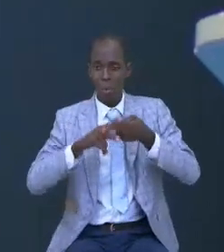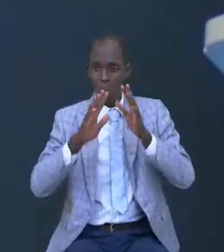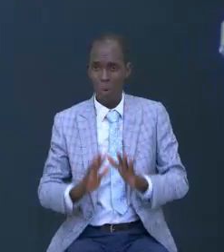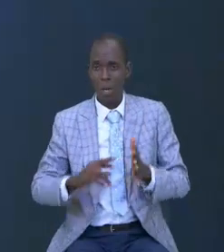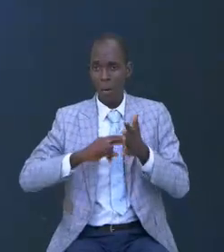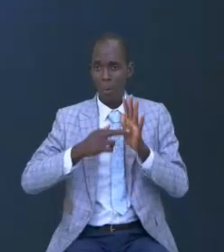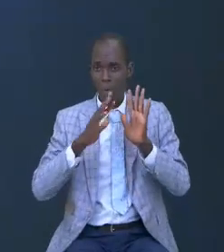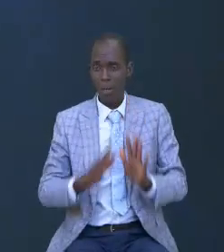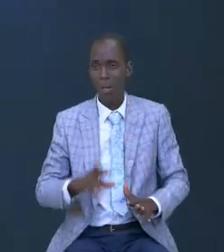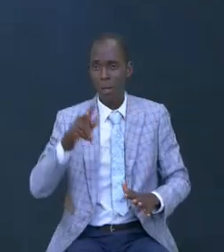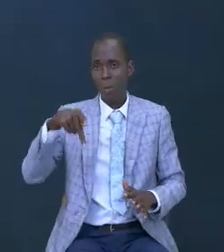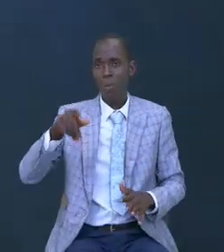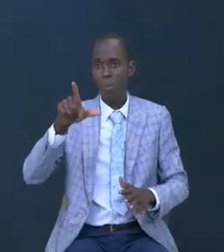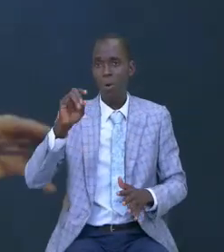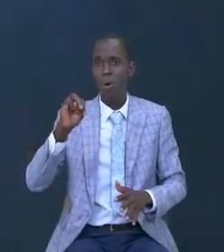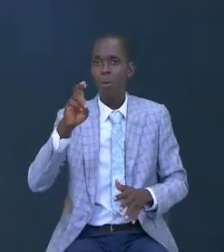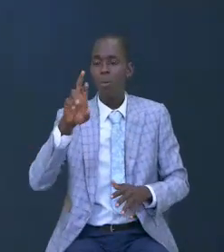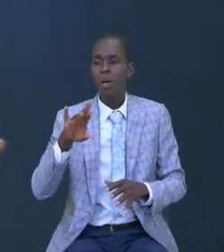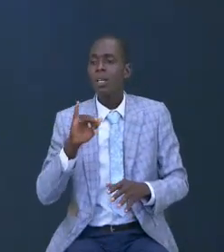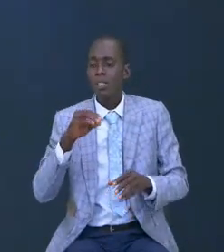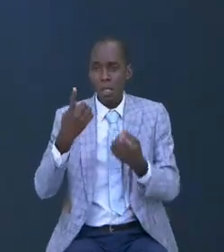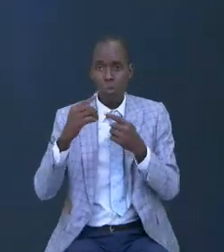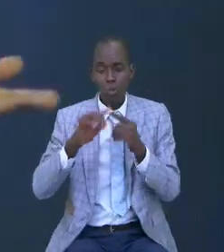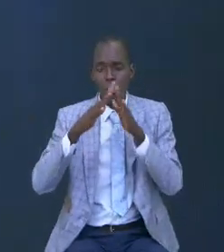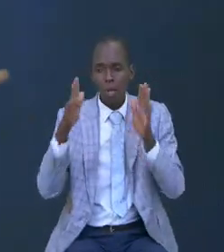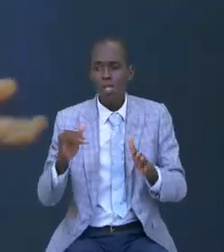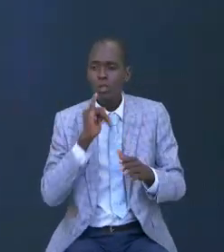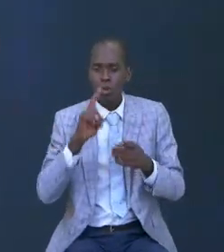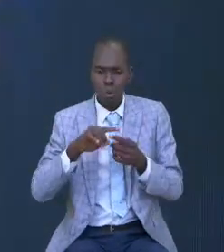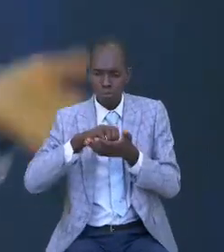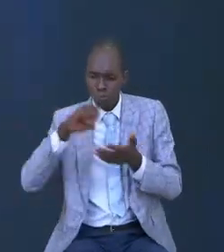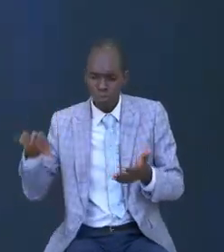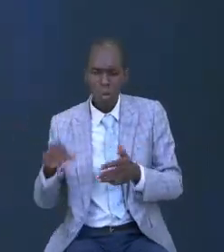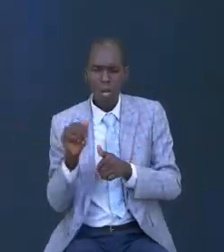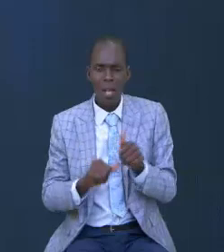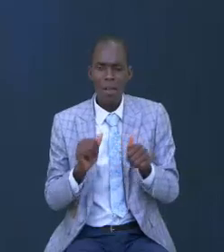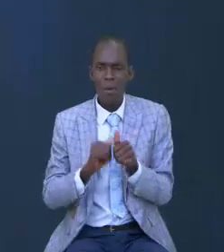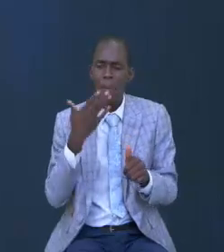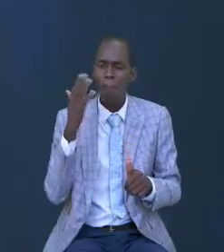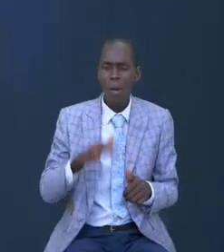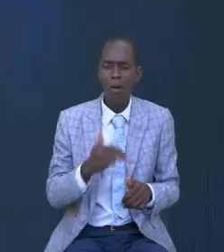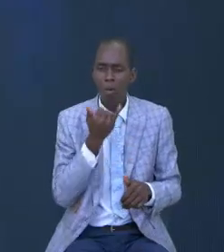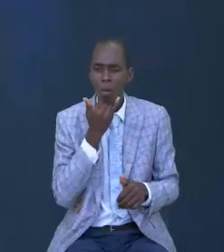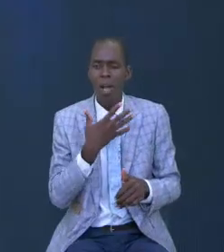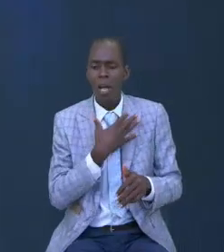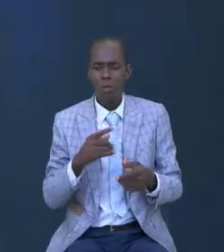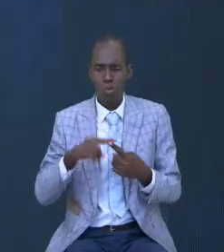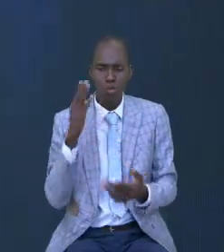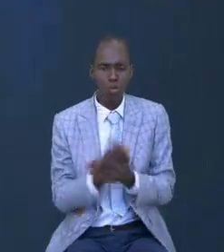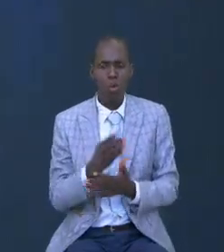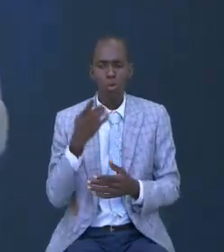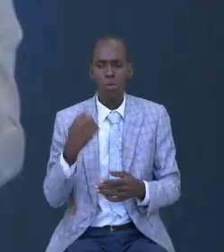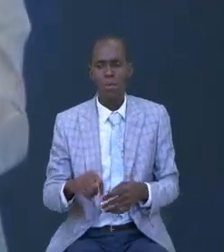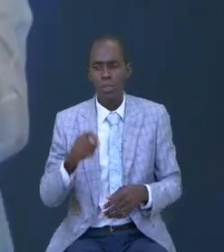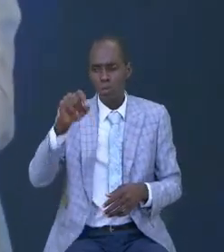all these things on the ground, everything is mulched and everything goes, and there is not a drop of water, dirty